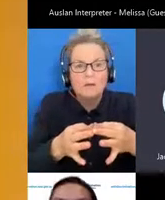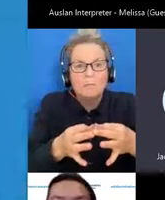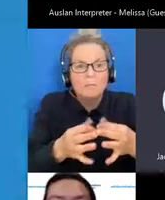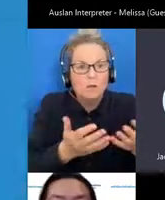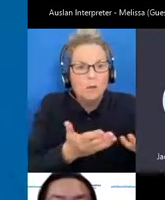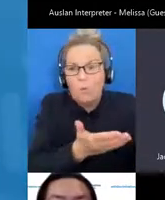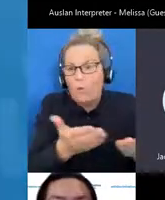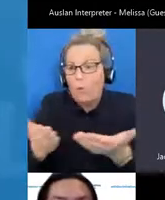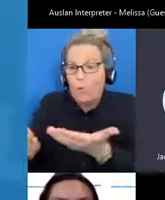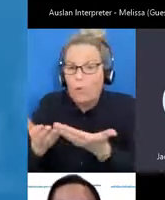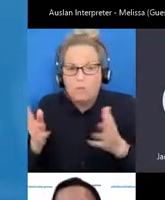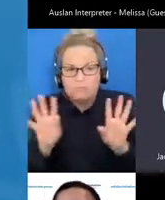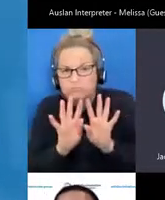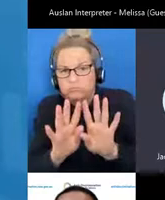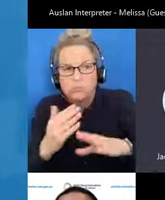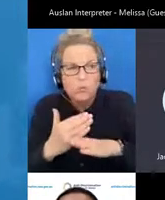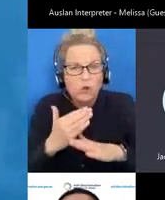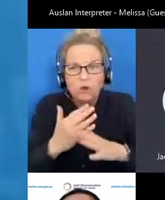along the whole way.